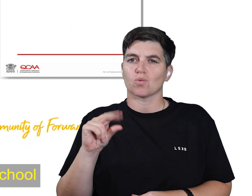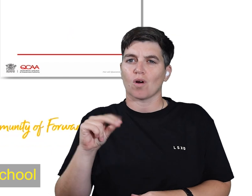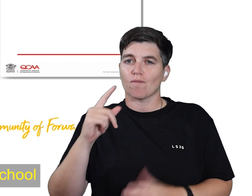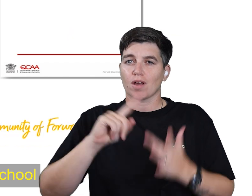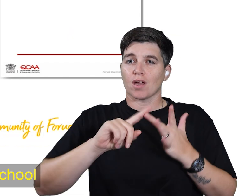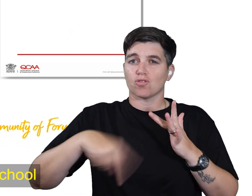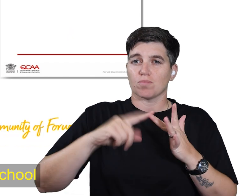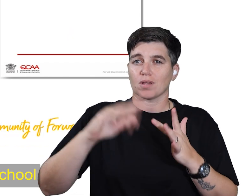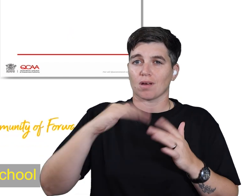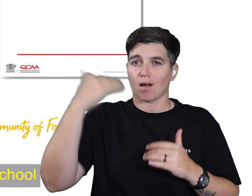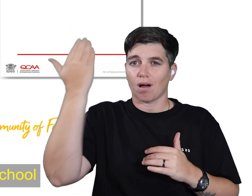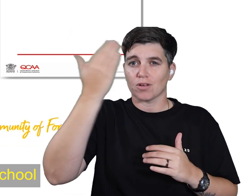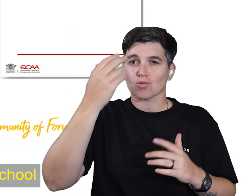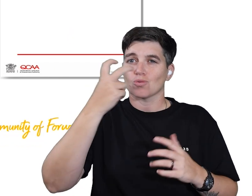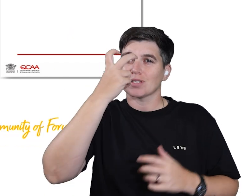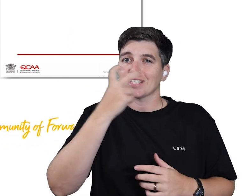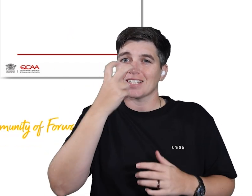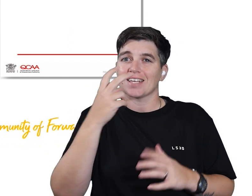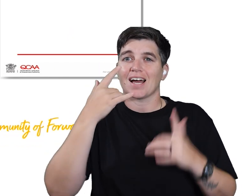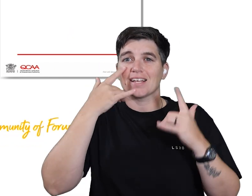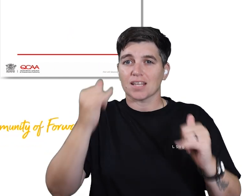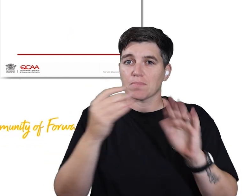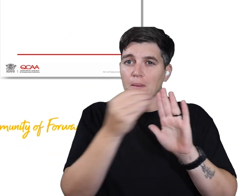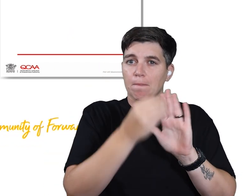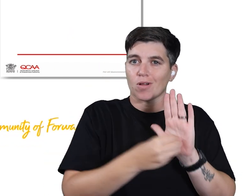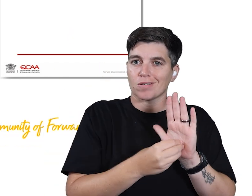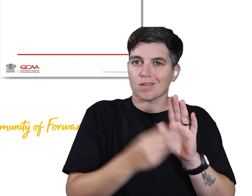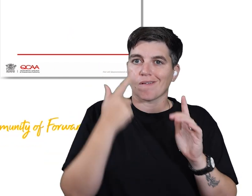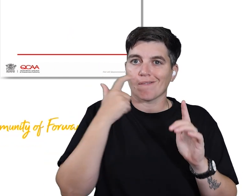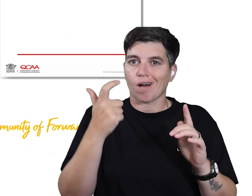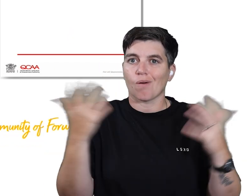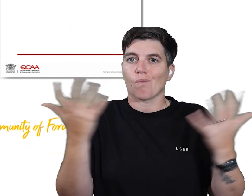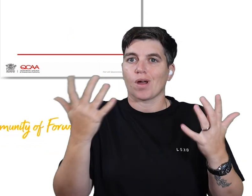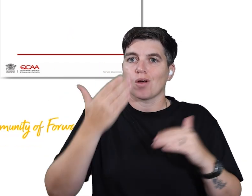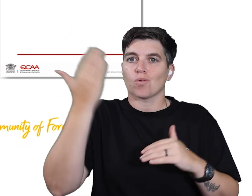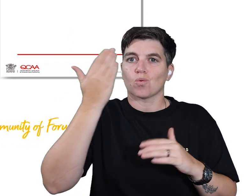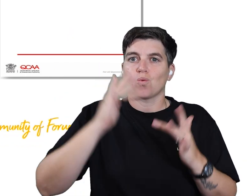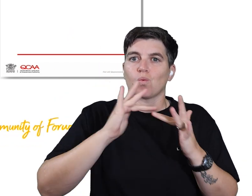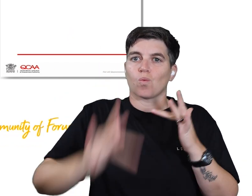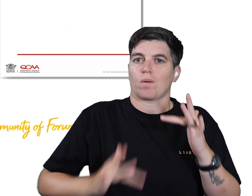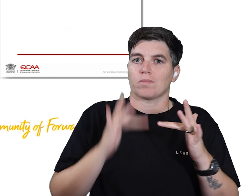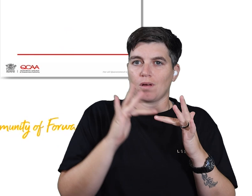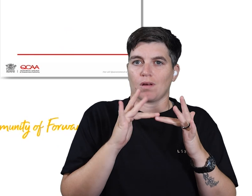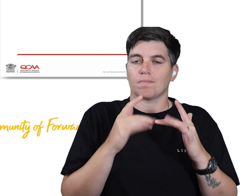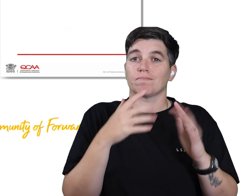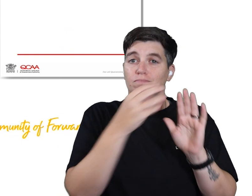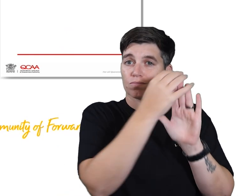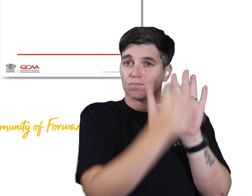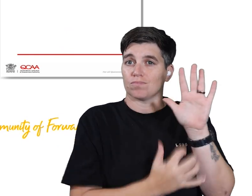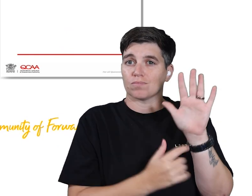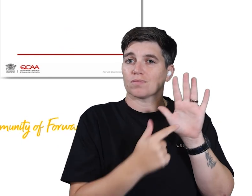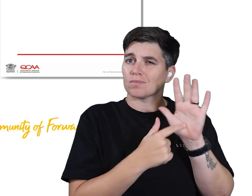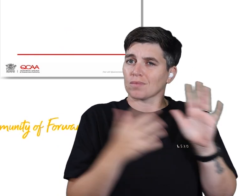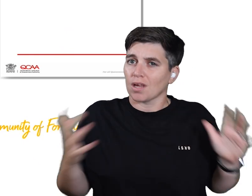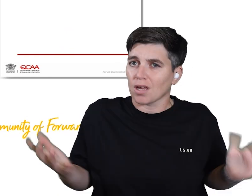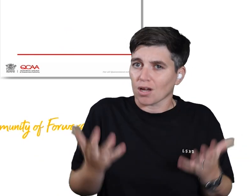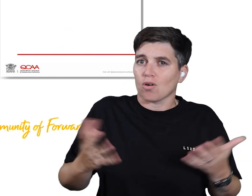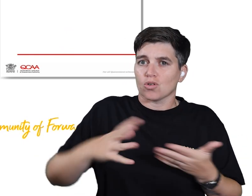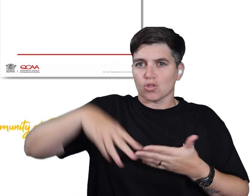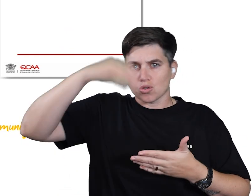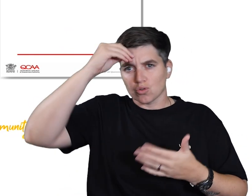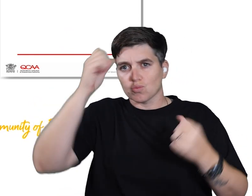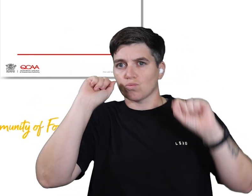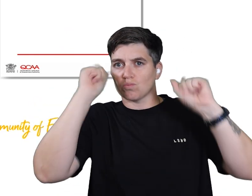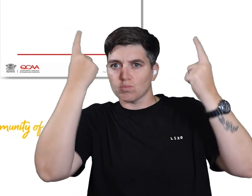12 Indooroopilly State High School Senior Assessment Policy can be found on our school website and is a document that